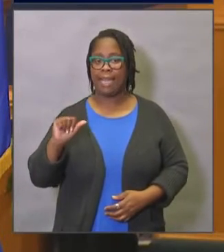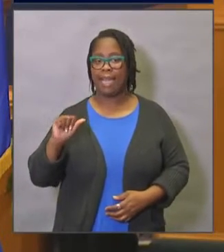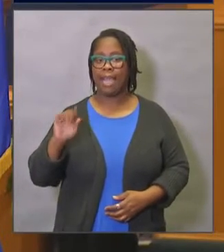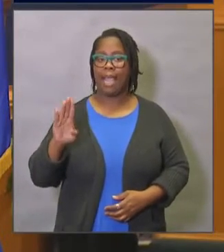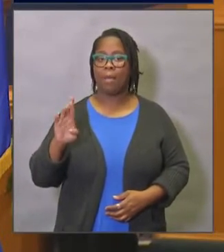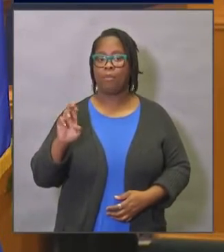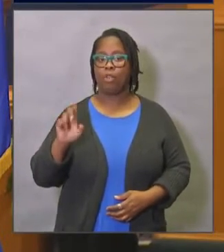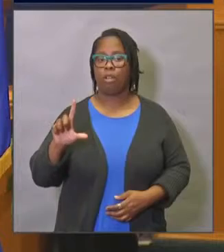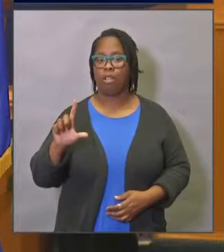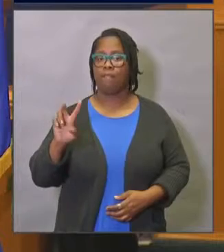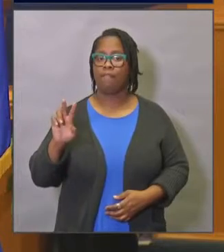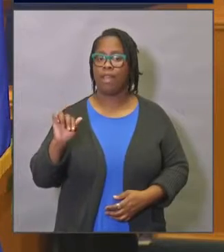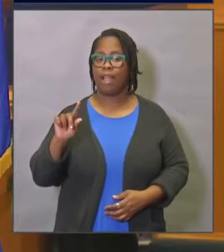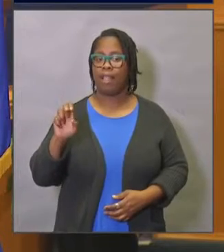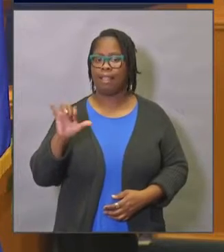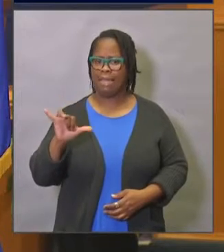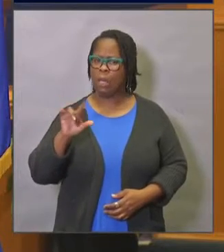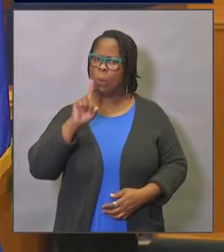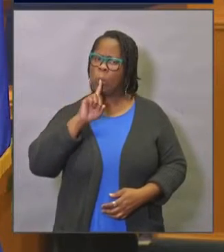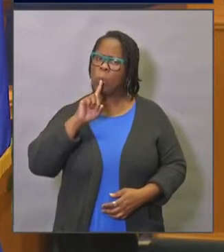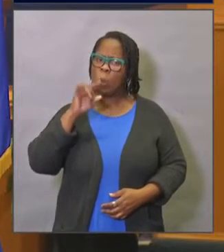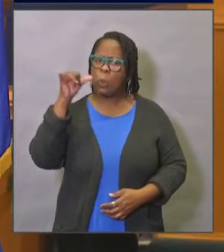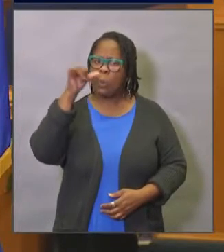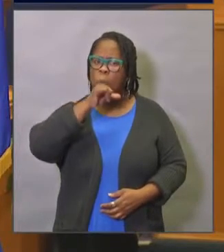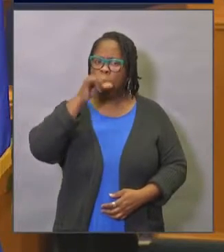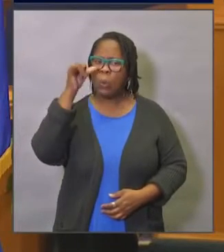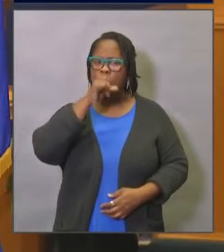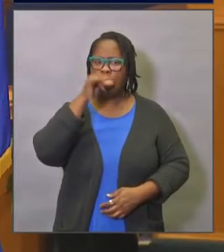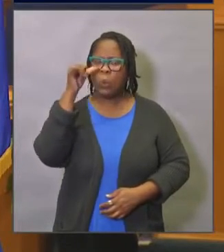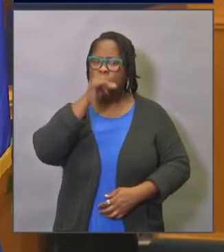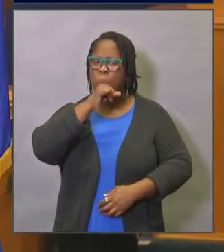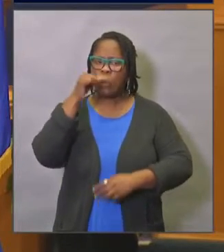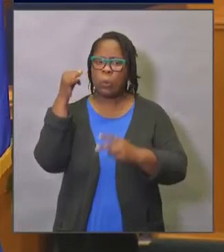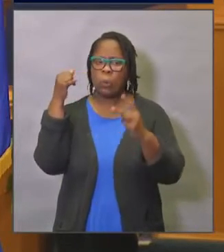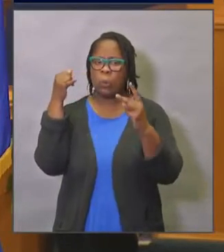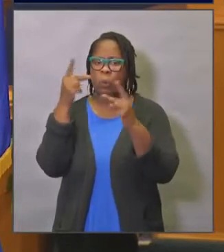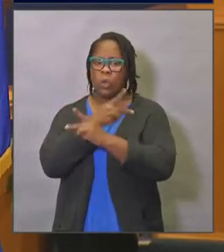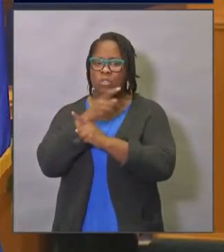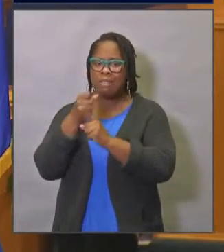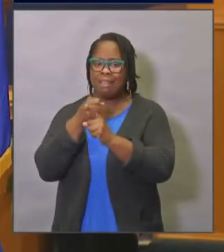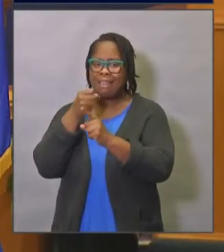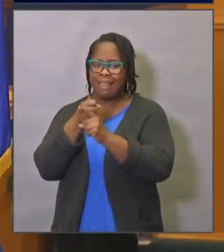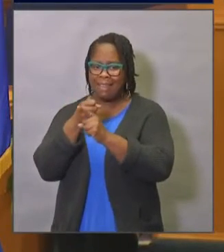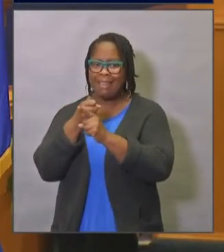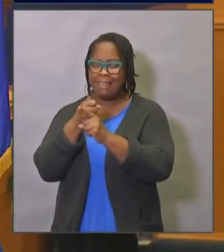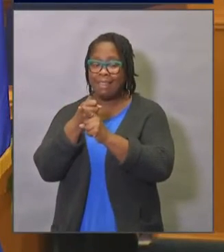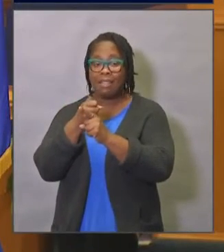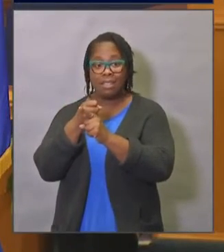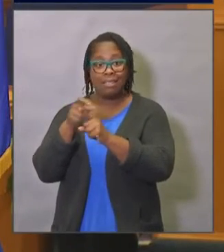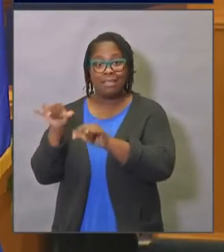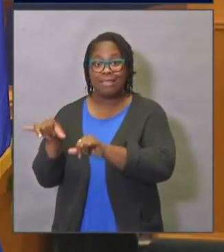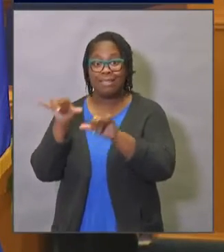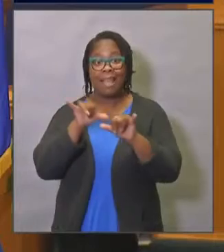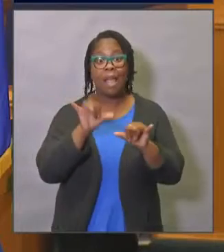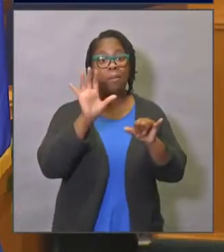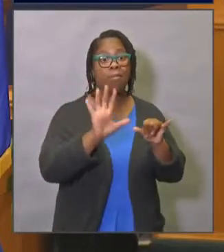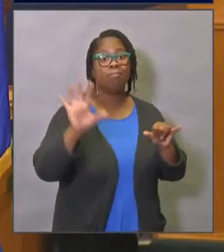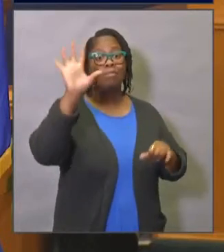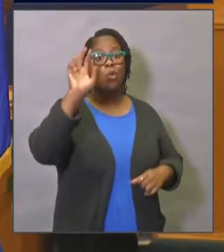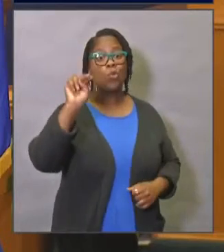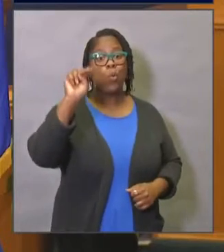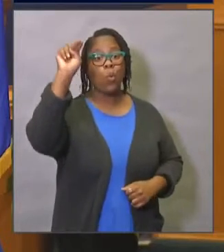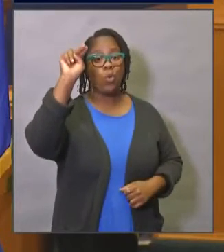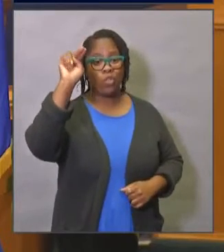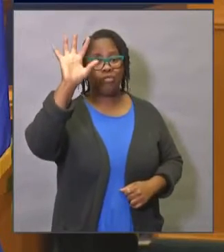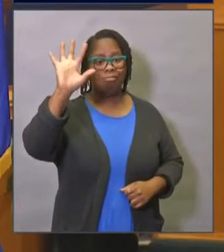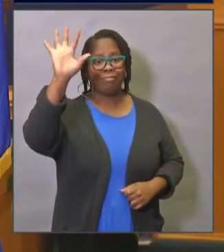hard hit, as are some other regions across the county, including in the northern part of the county. The EMS agency does